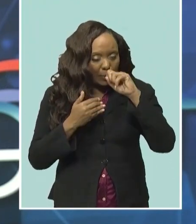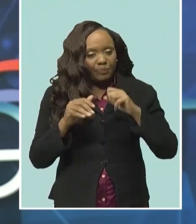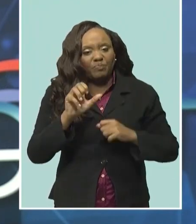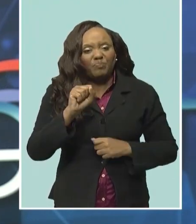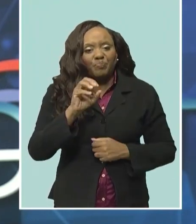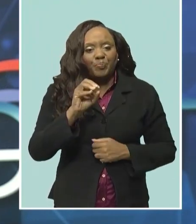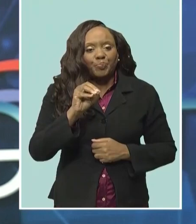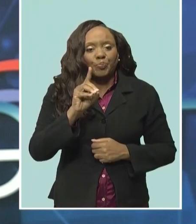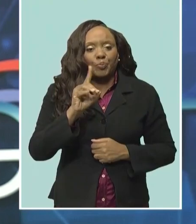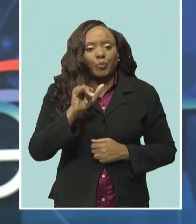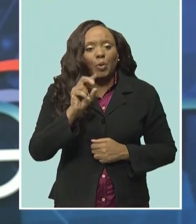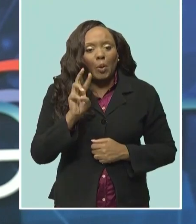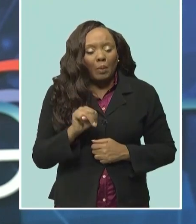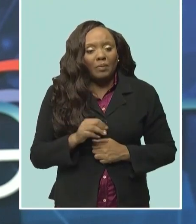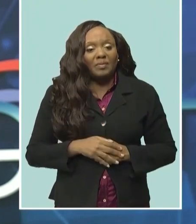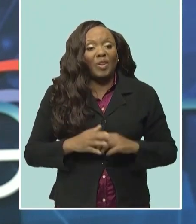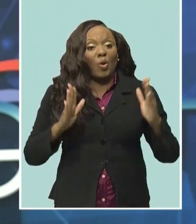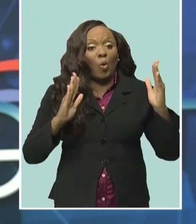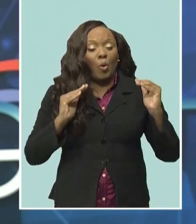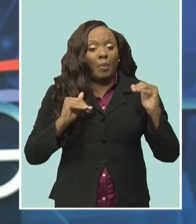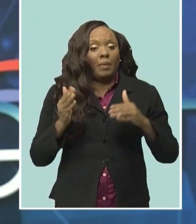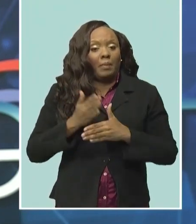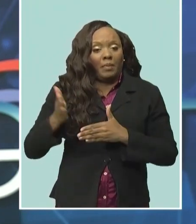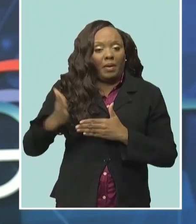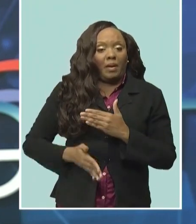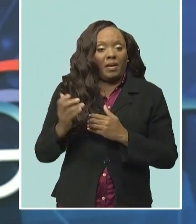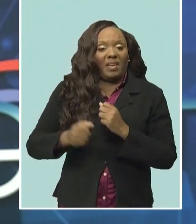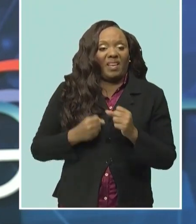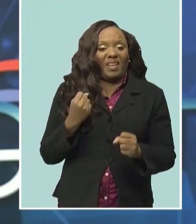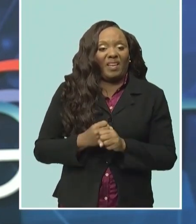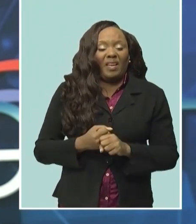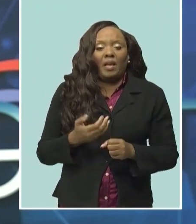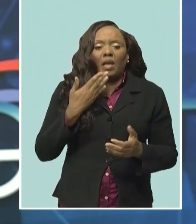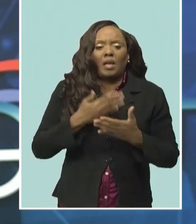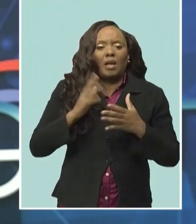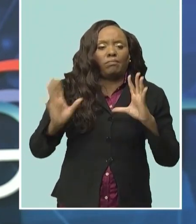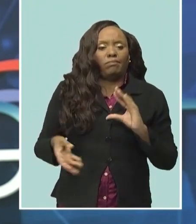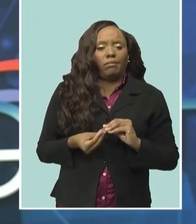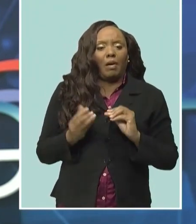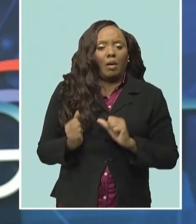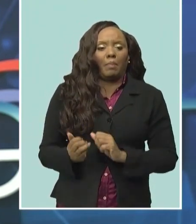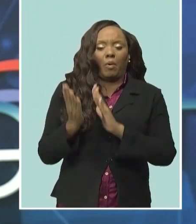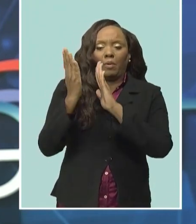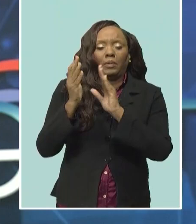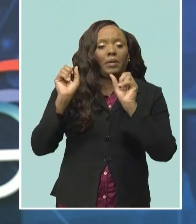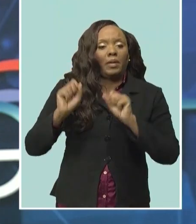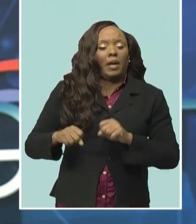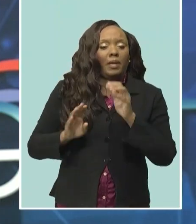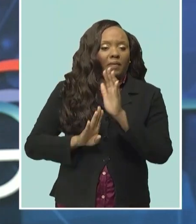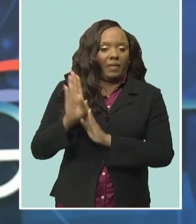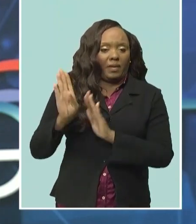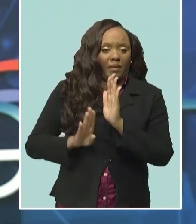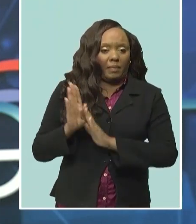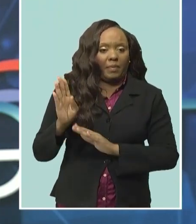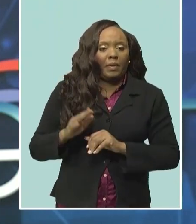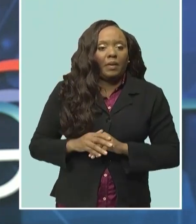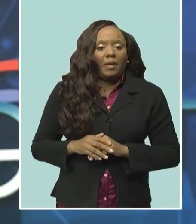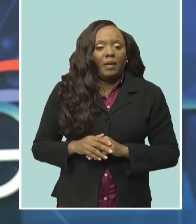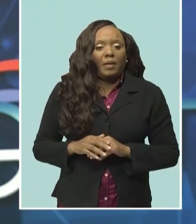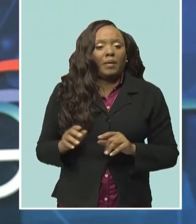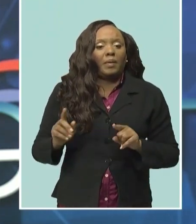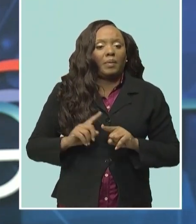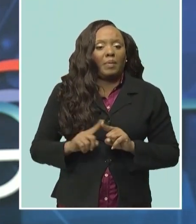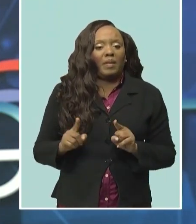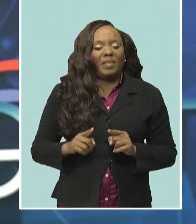sodium. She's hoping that by year-end, a concise approach for the island can be developed. However, she's against the approach, which would